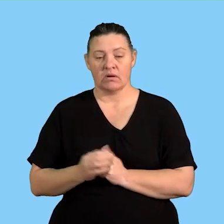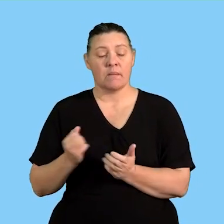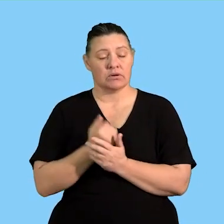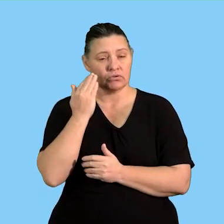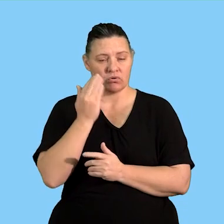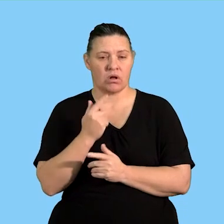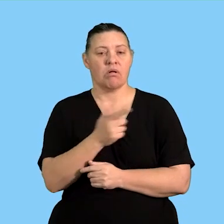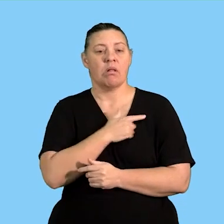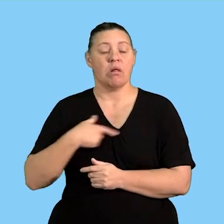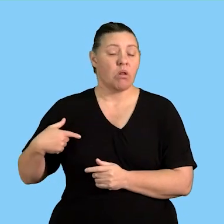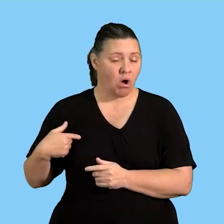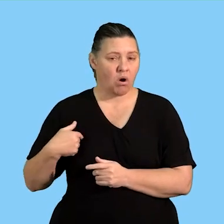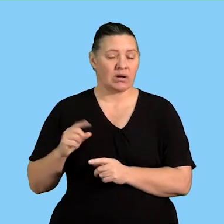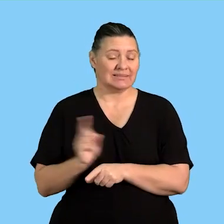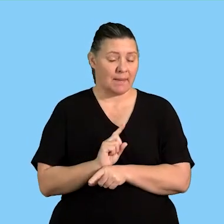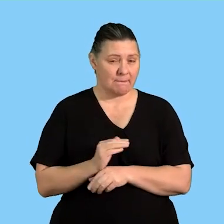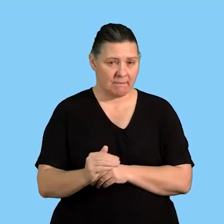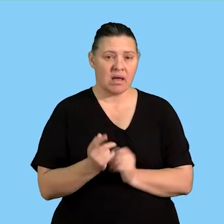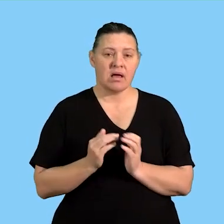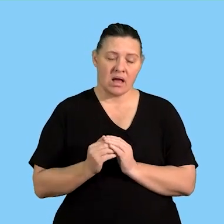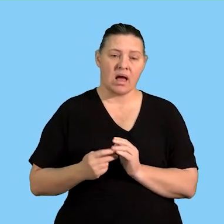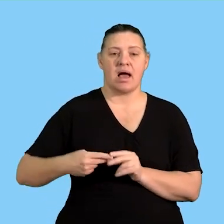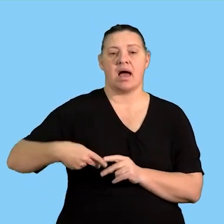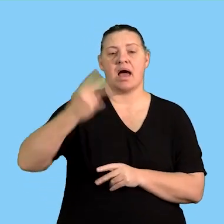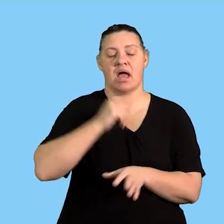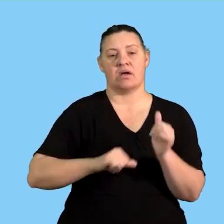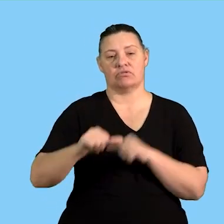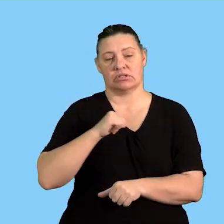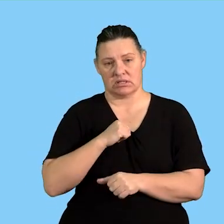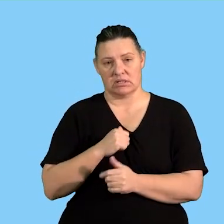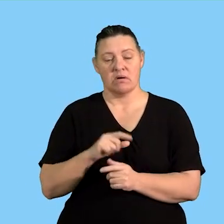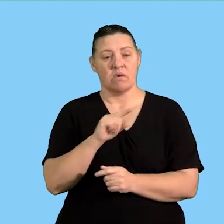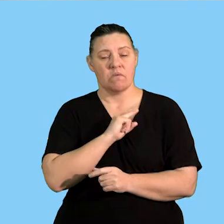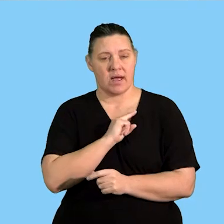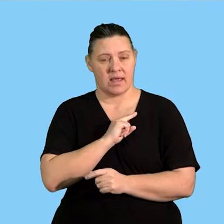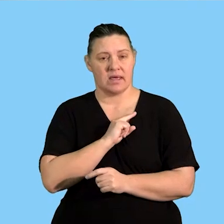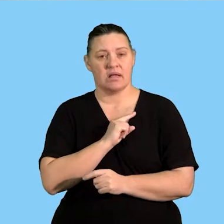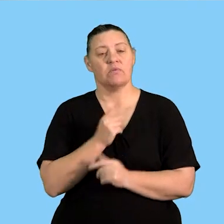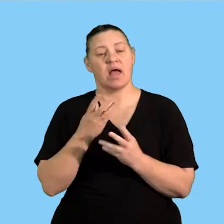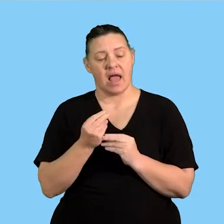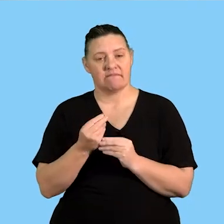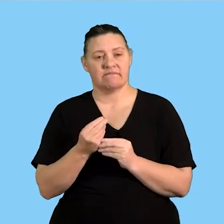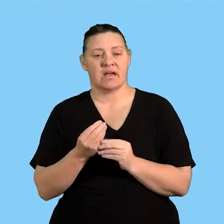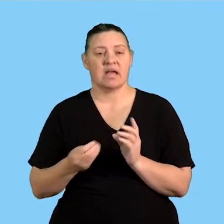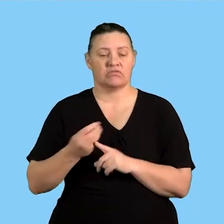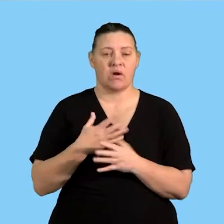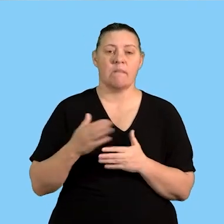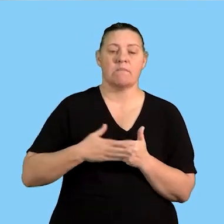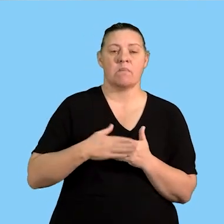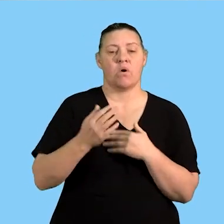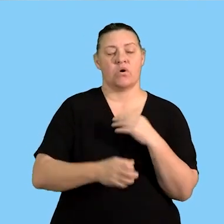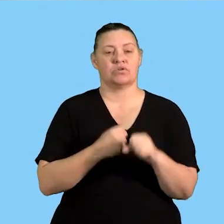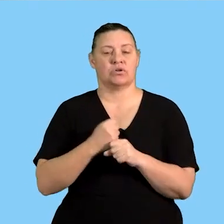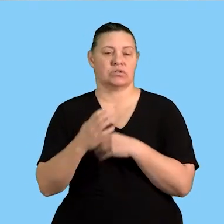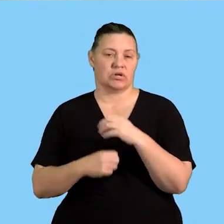the longer the investment period, the higher the return, because you'll get interest for more years